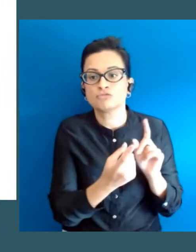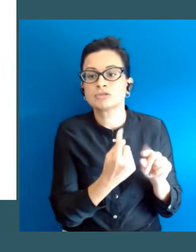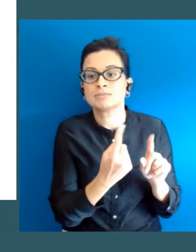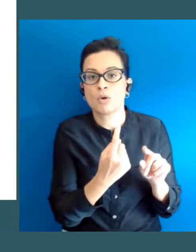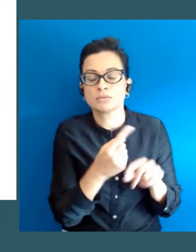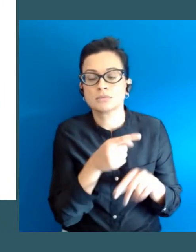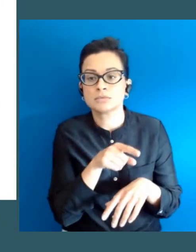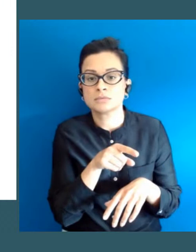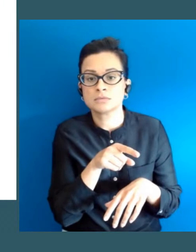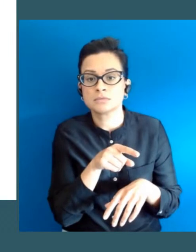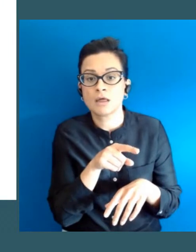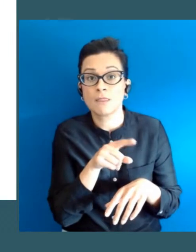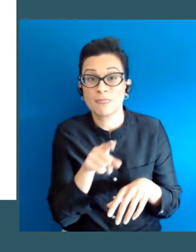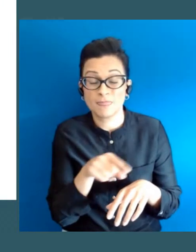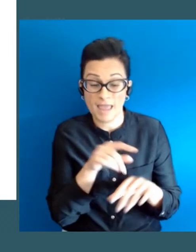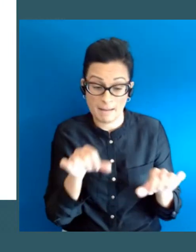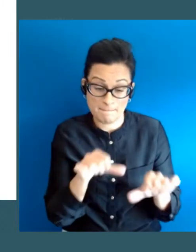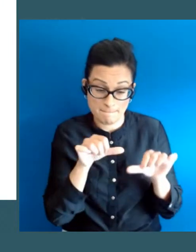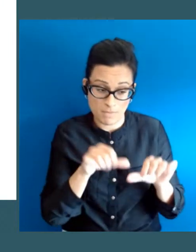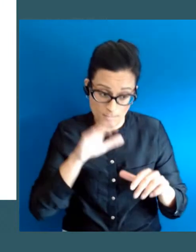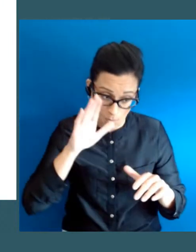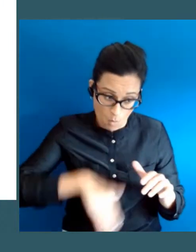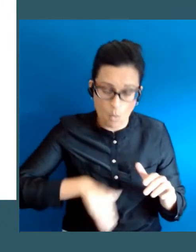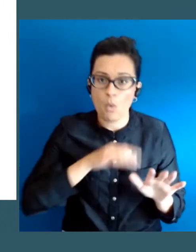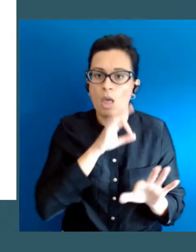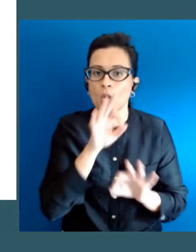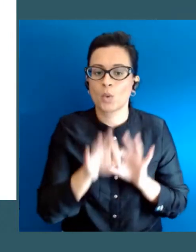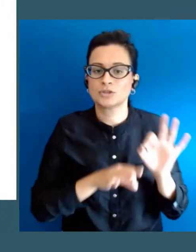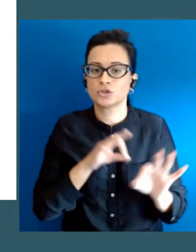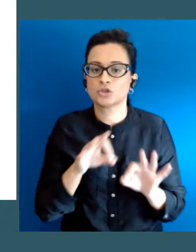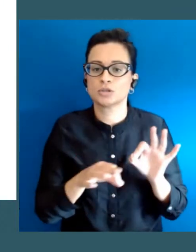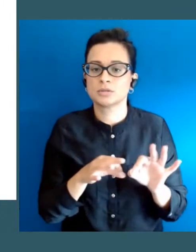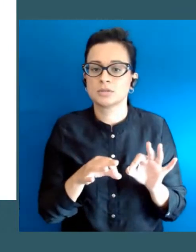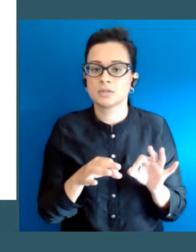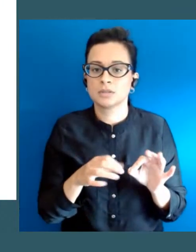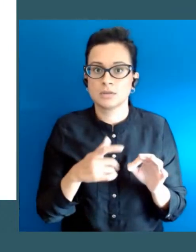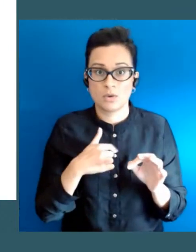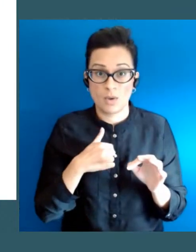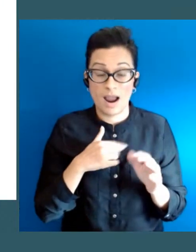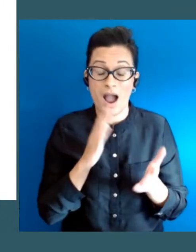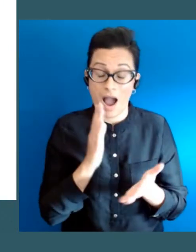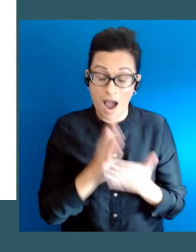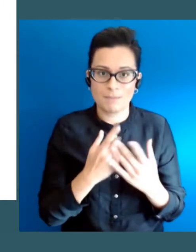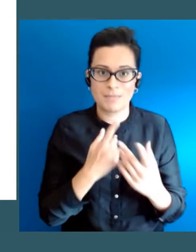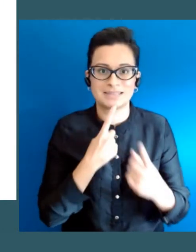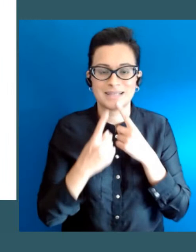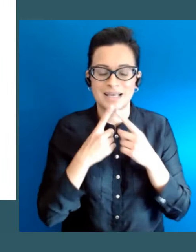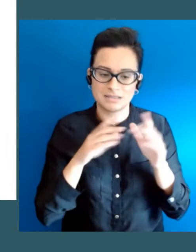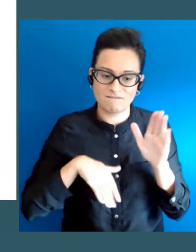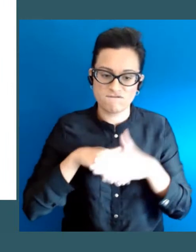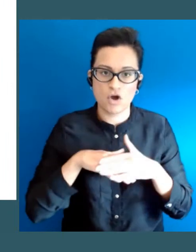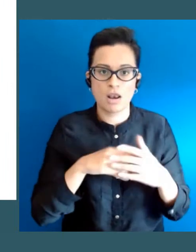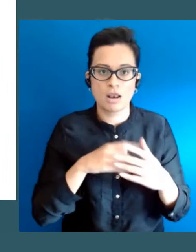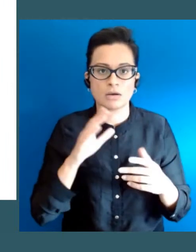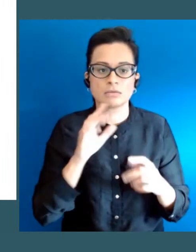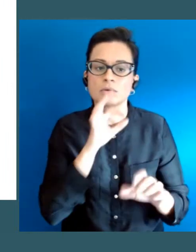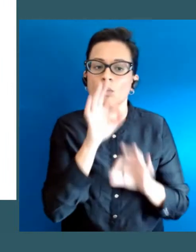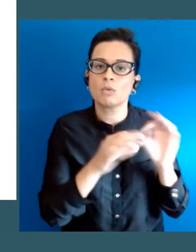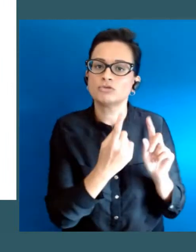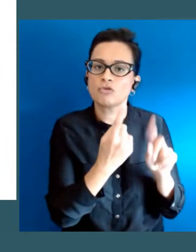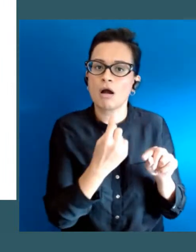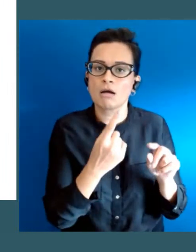completed all the questions, so we had a complete data set of all the questions to really